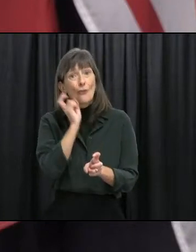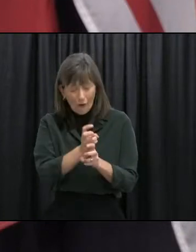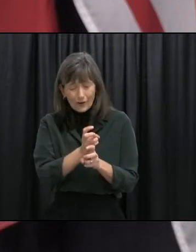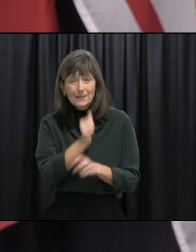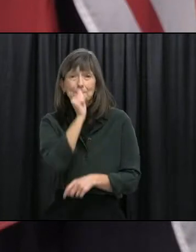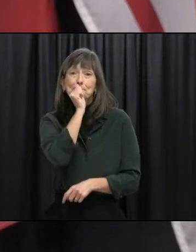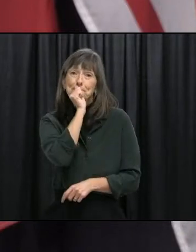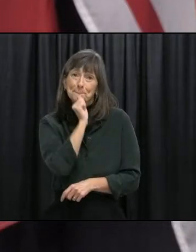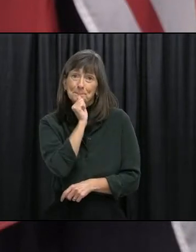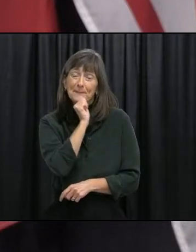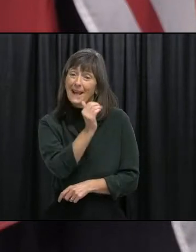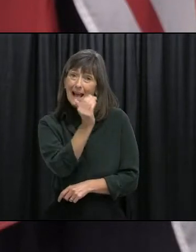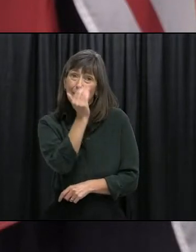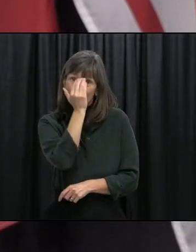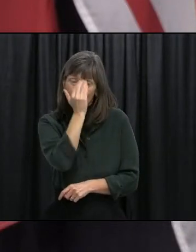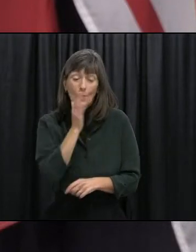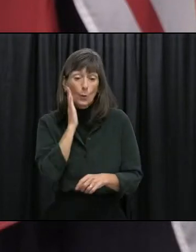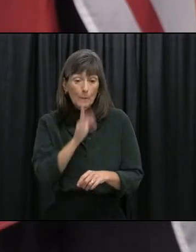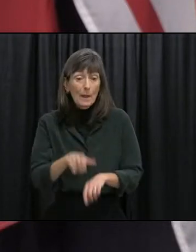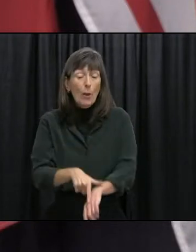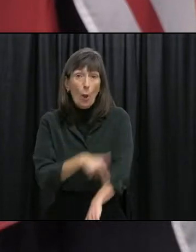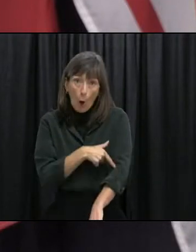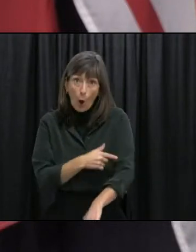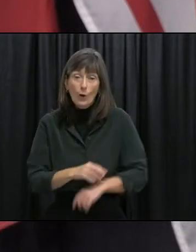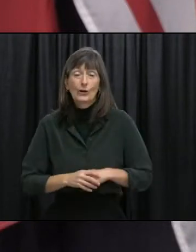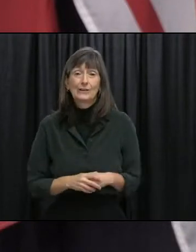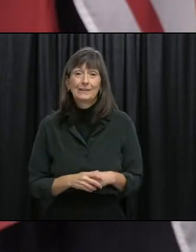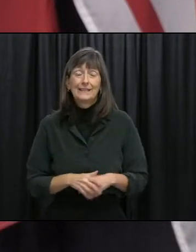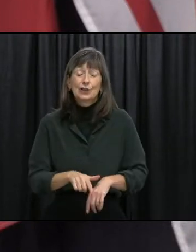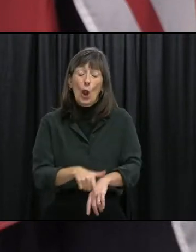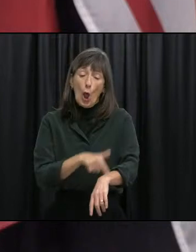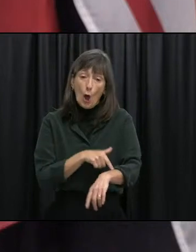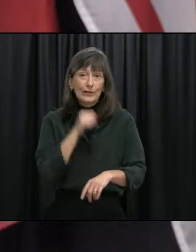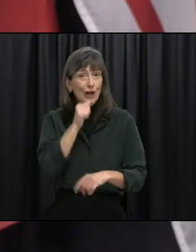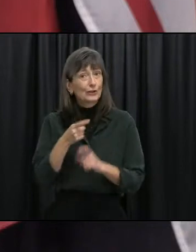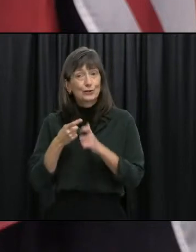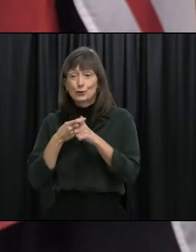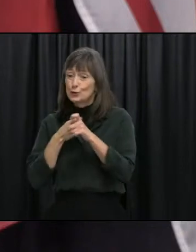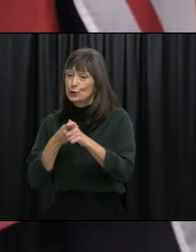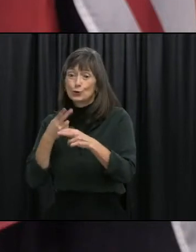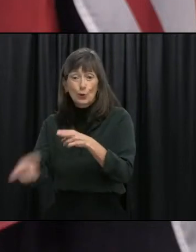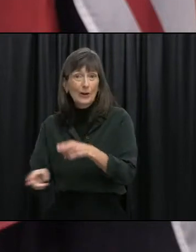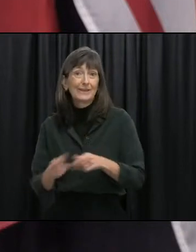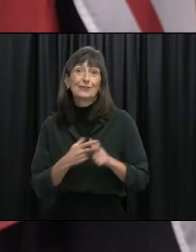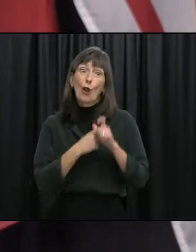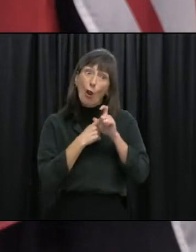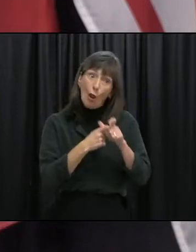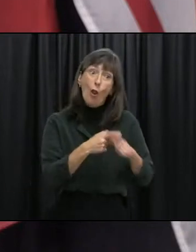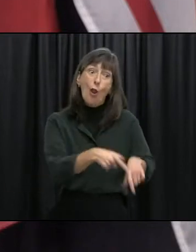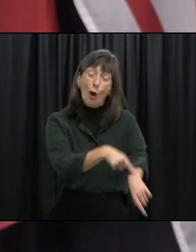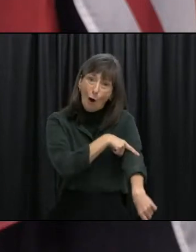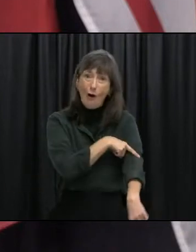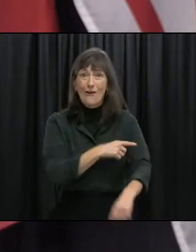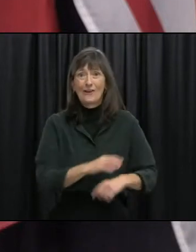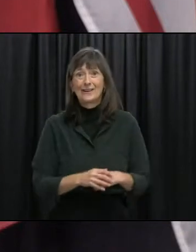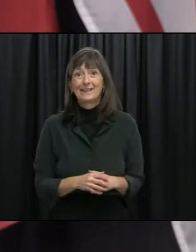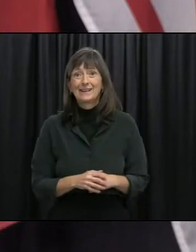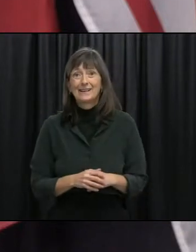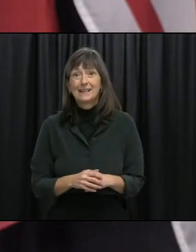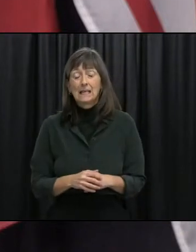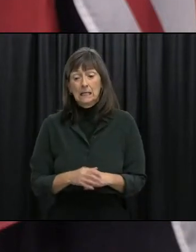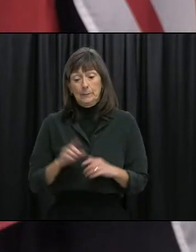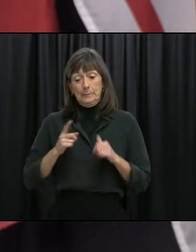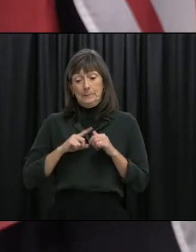exercise. It's going to be long. It's a marathon. It's not a sprint. We've seen in the beginning pandemic